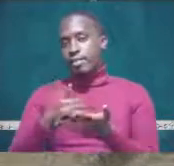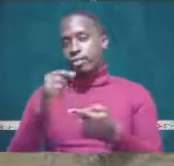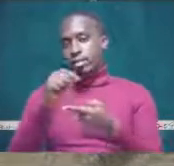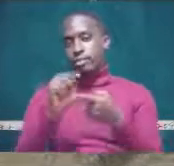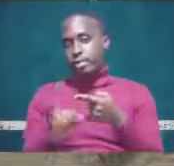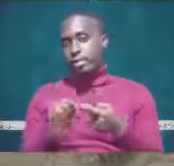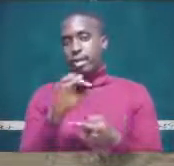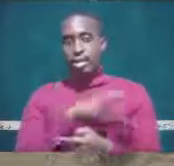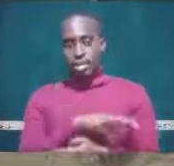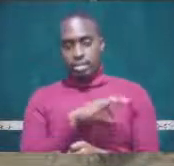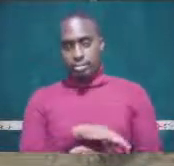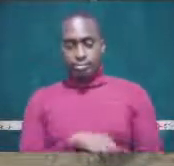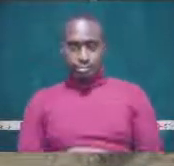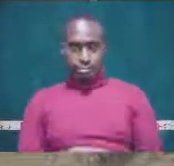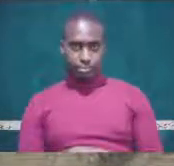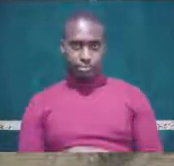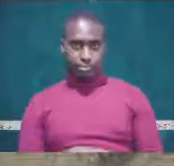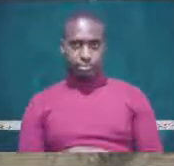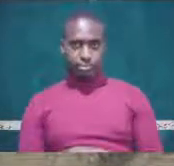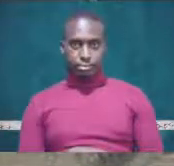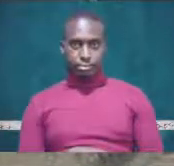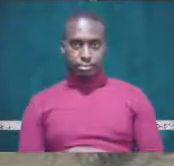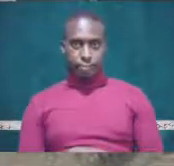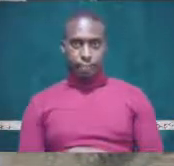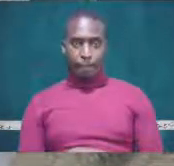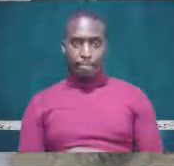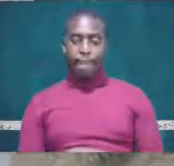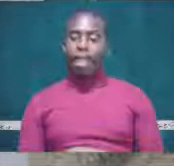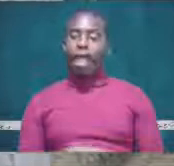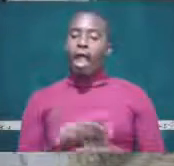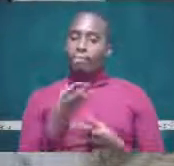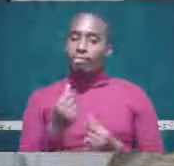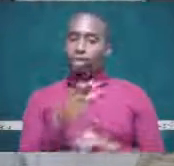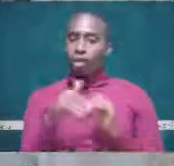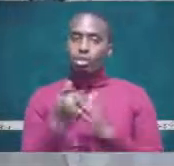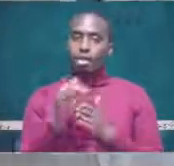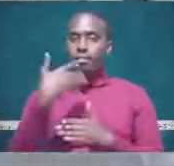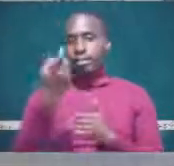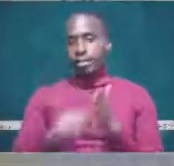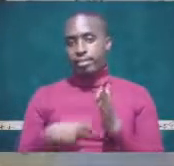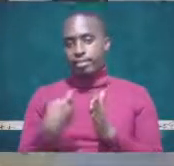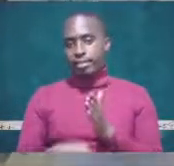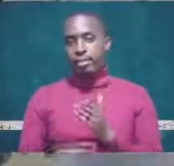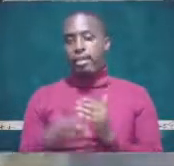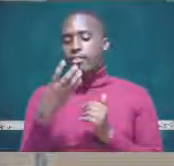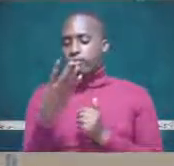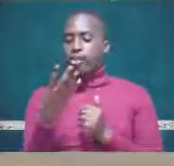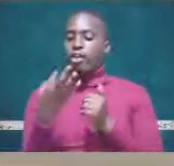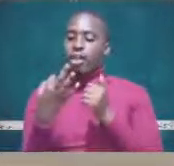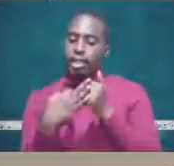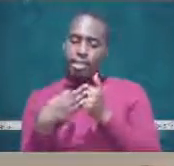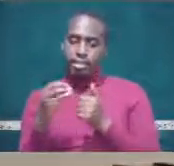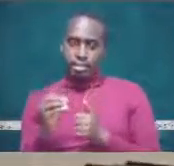income. The disposable income, the amount of money after taxes, is 480